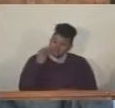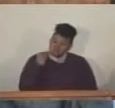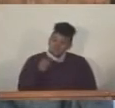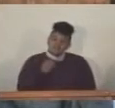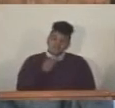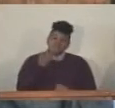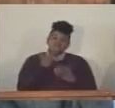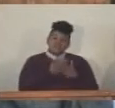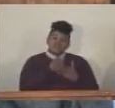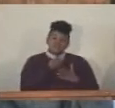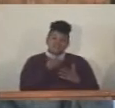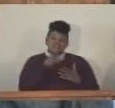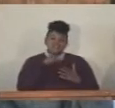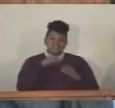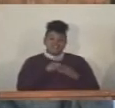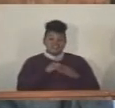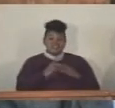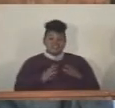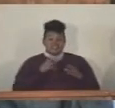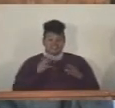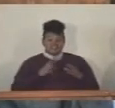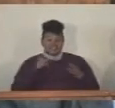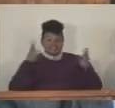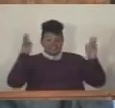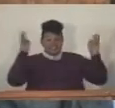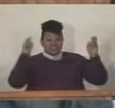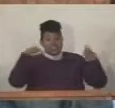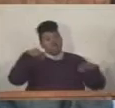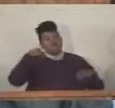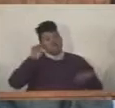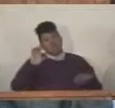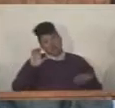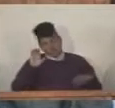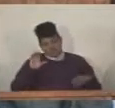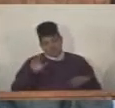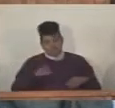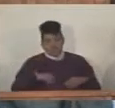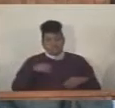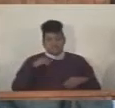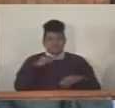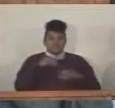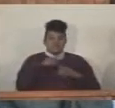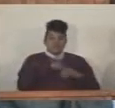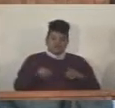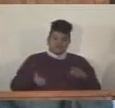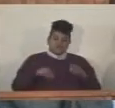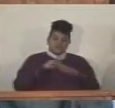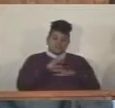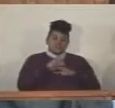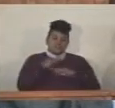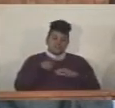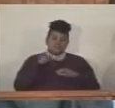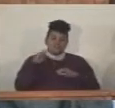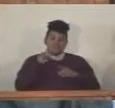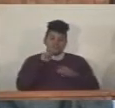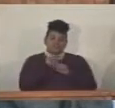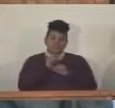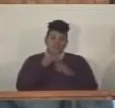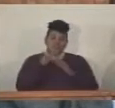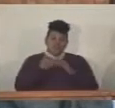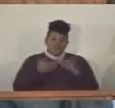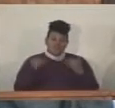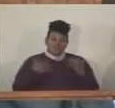not tolerate any kind of injustice to be meted out to them. Mr. President, I had started to say that